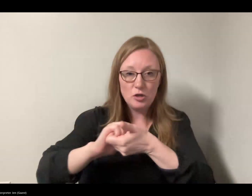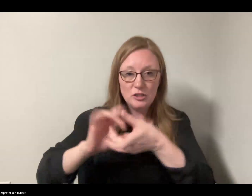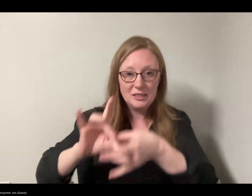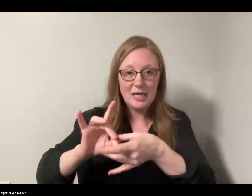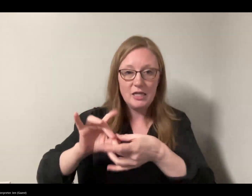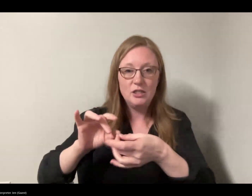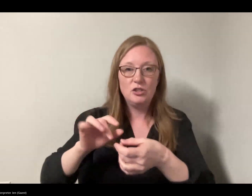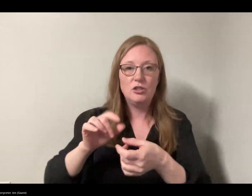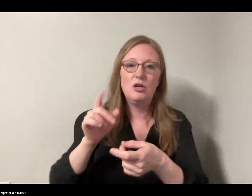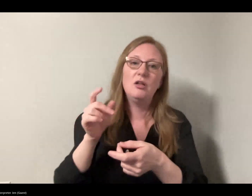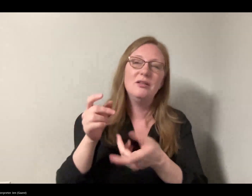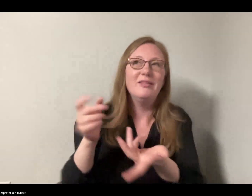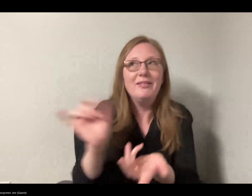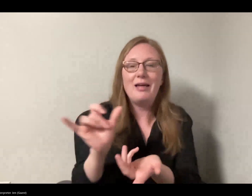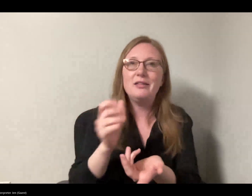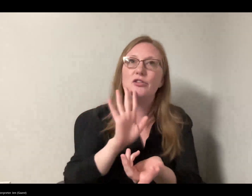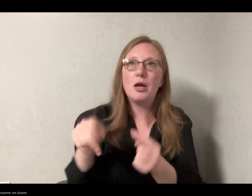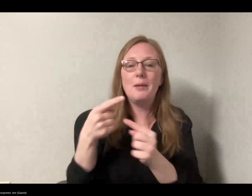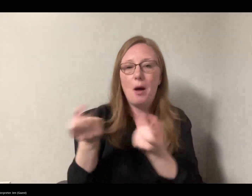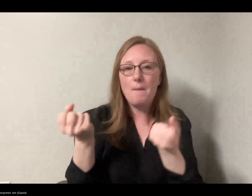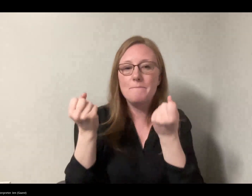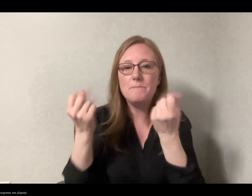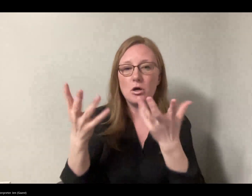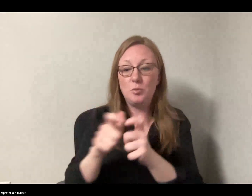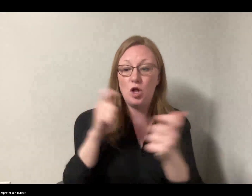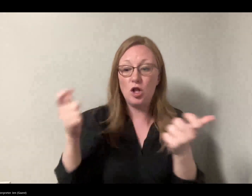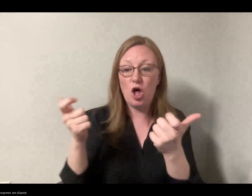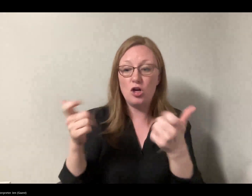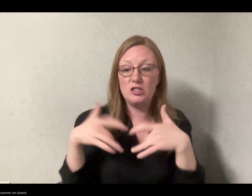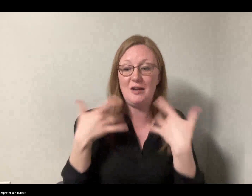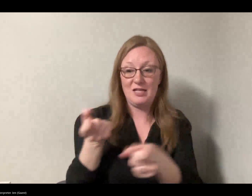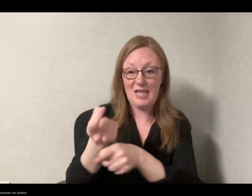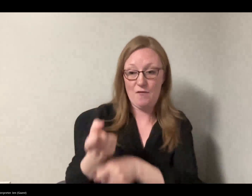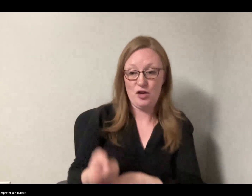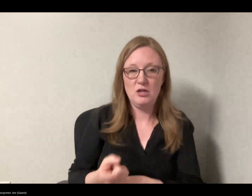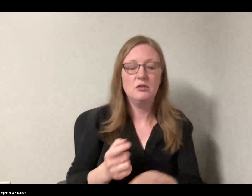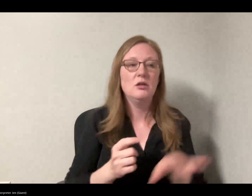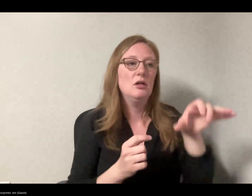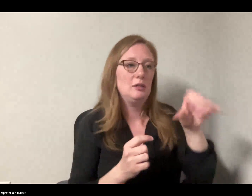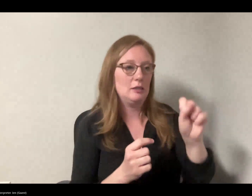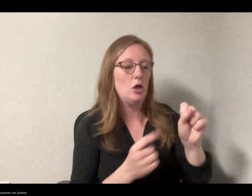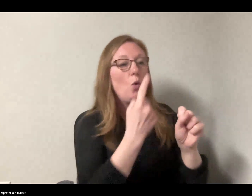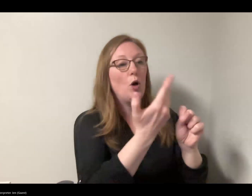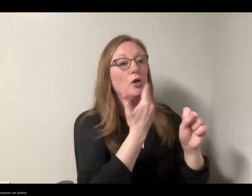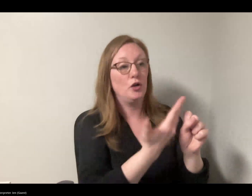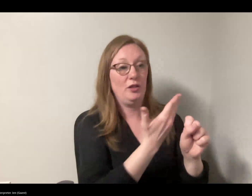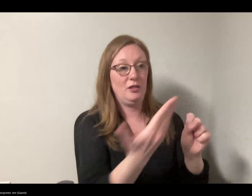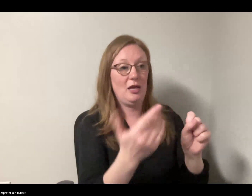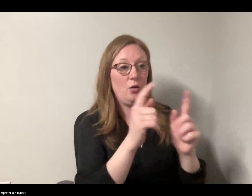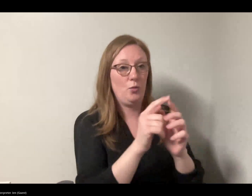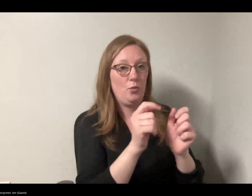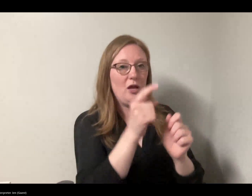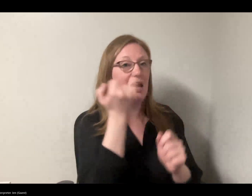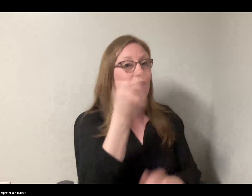us who aren't getting, multiple large events every year? Well, the one good thing on the task, if